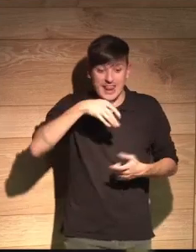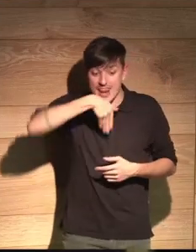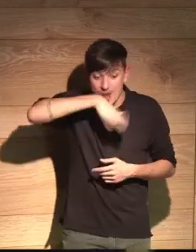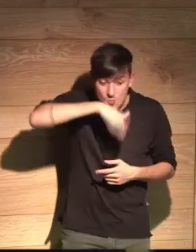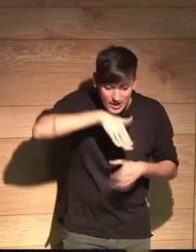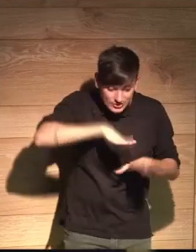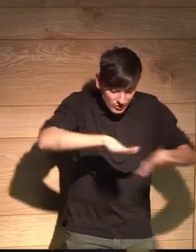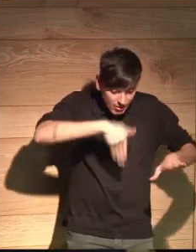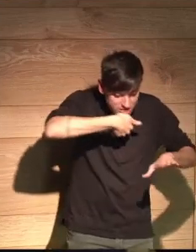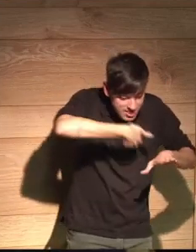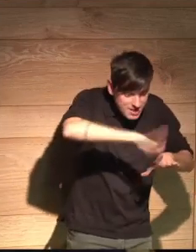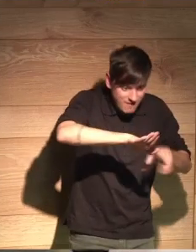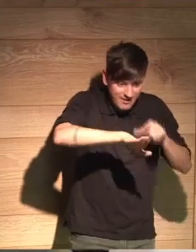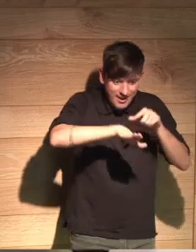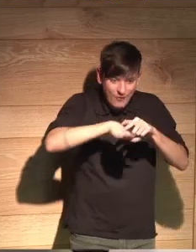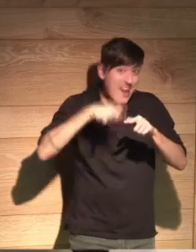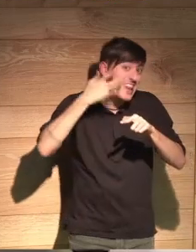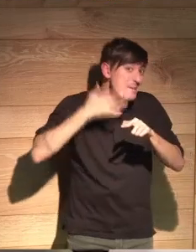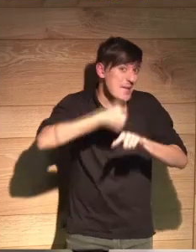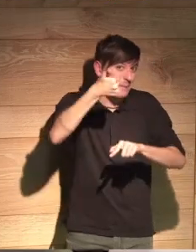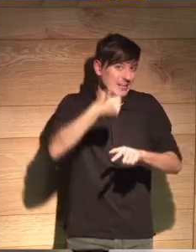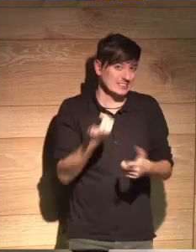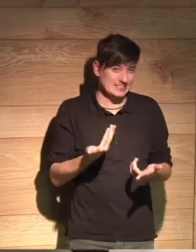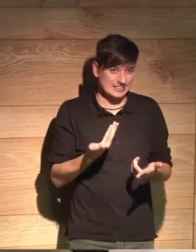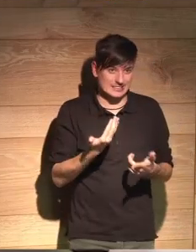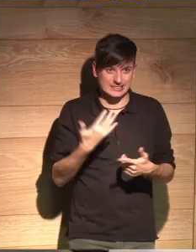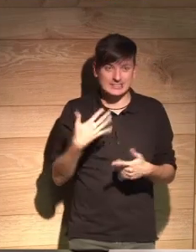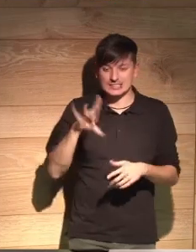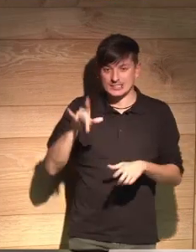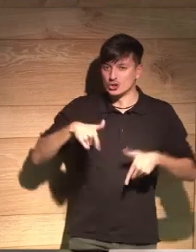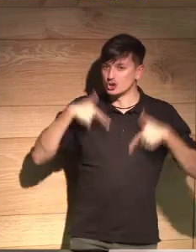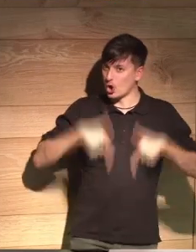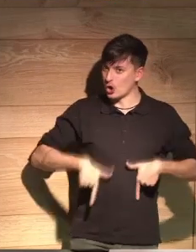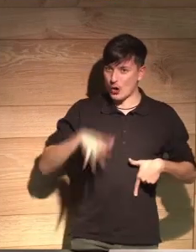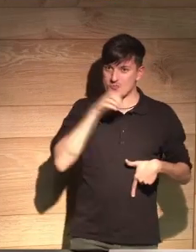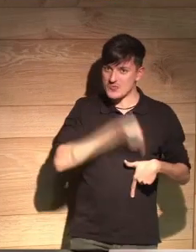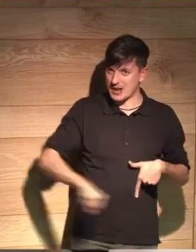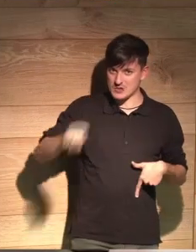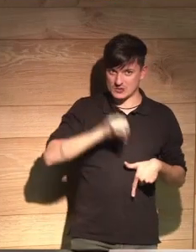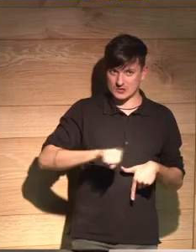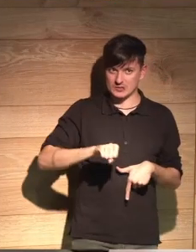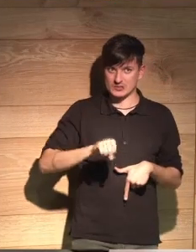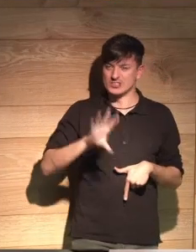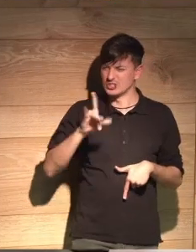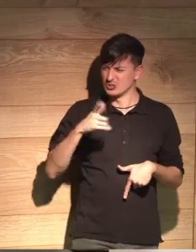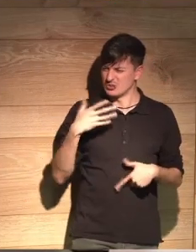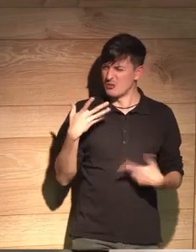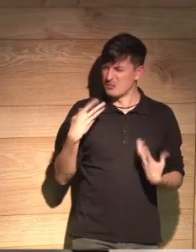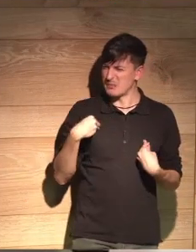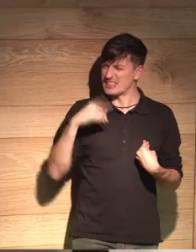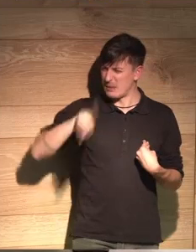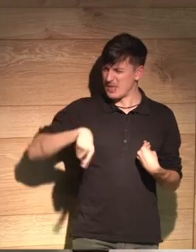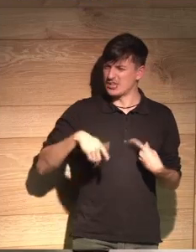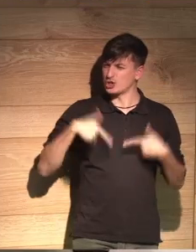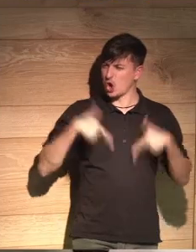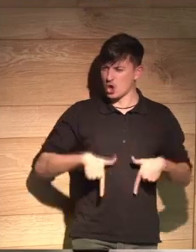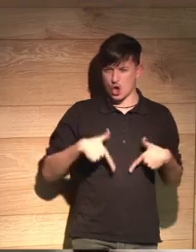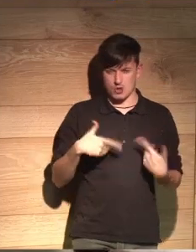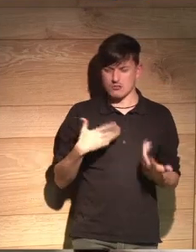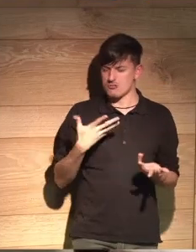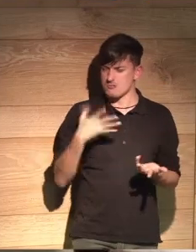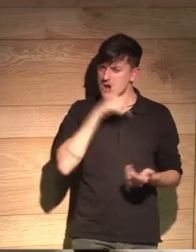can lick the ground and you will clean your tongue. So yeah, I spent a